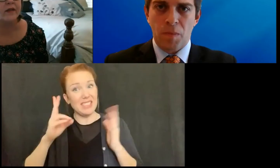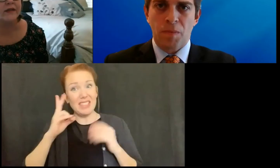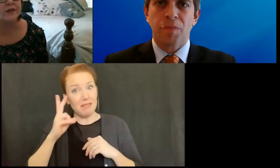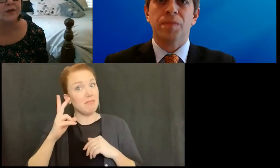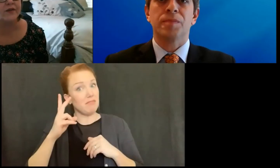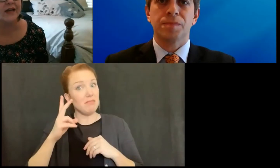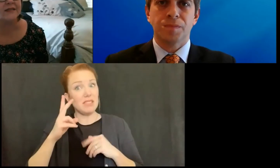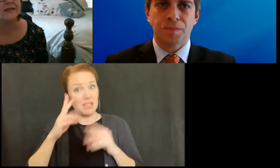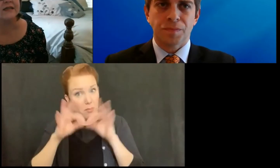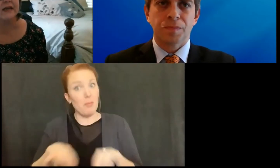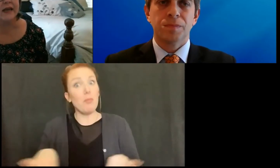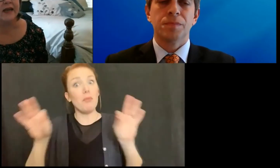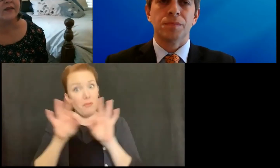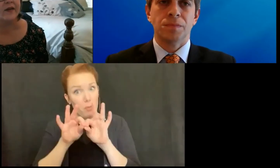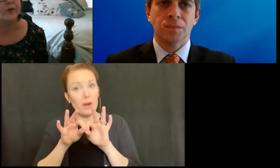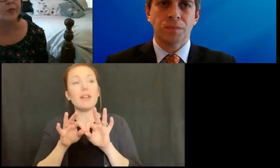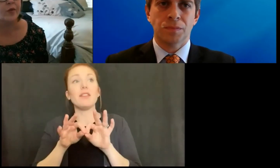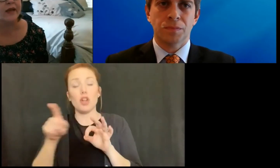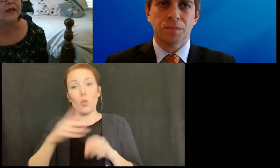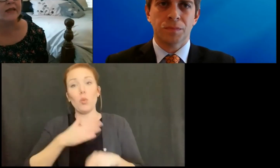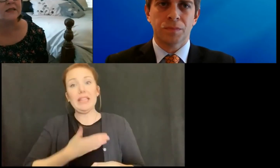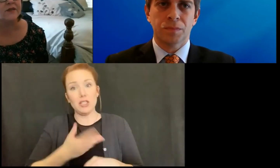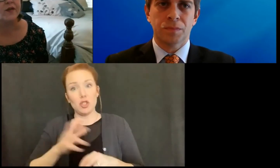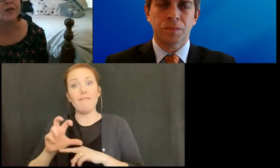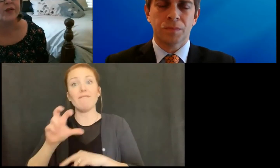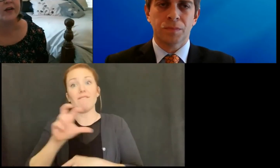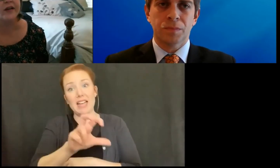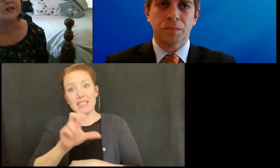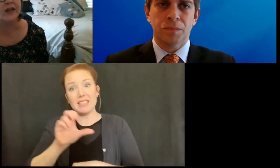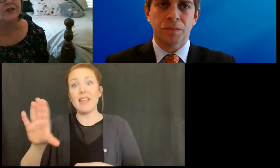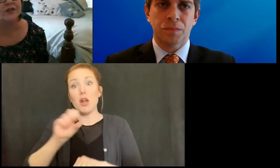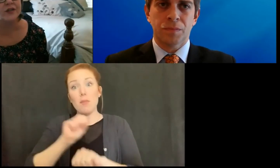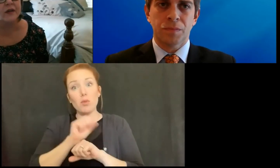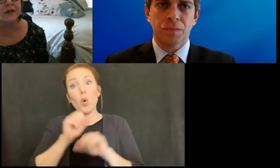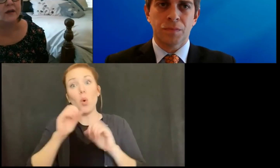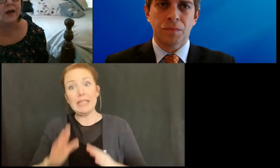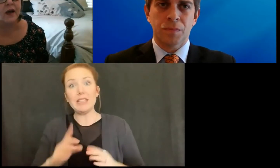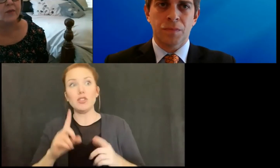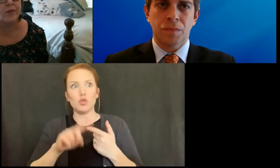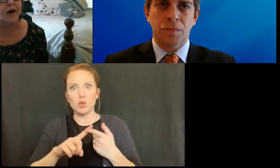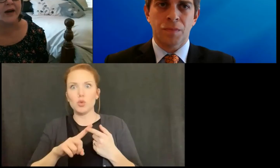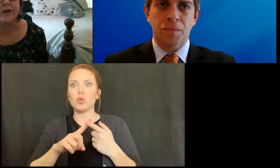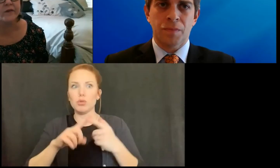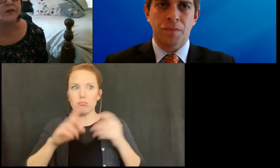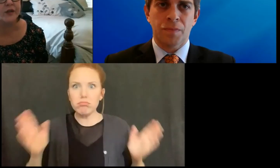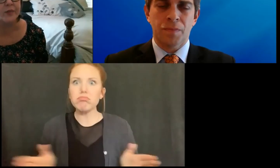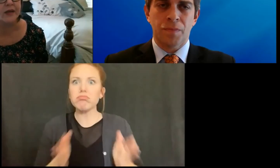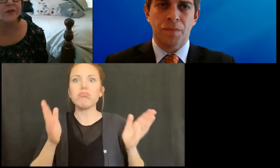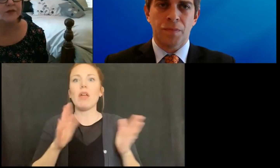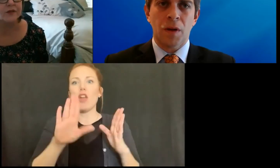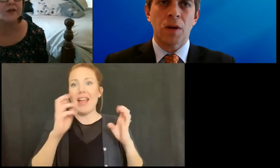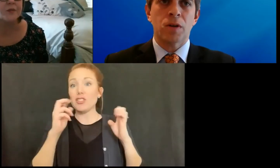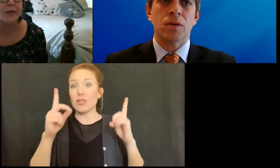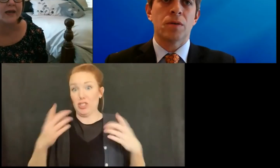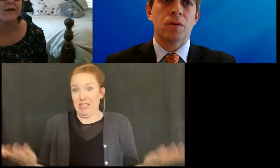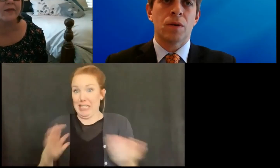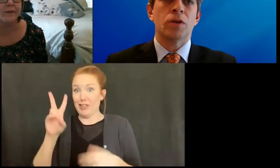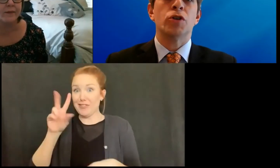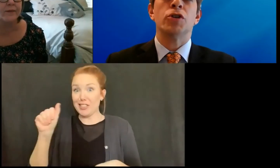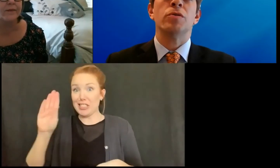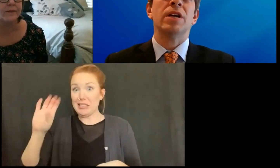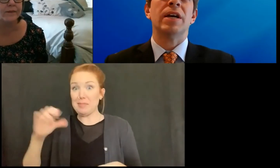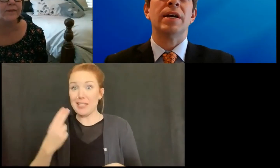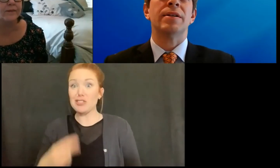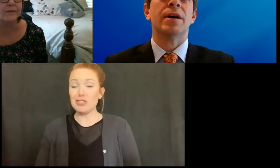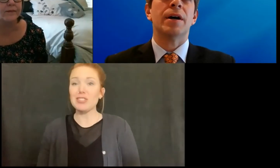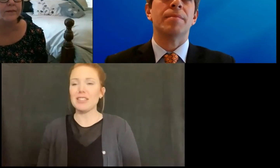they're willing to invest in their employees to further their education. Right here in Virginia Beach, there's many of them.